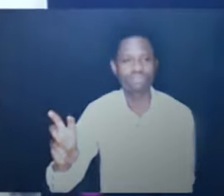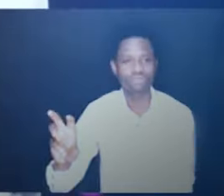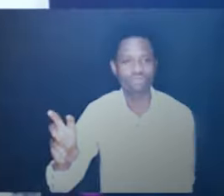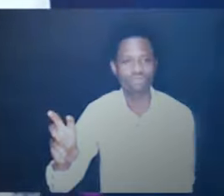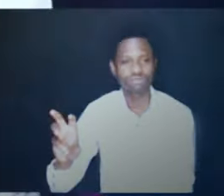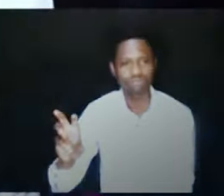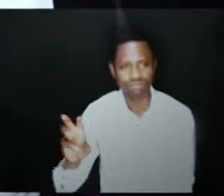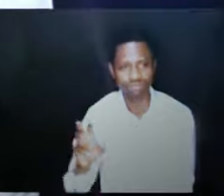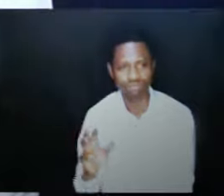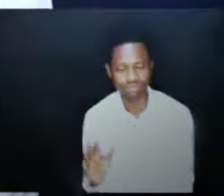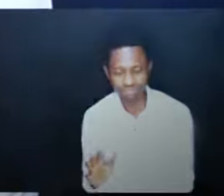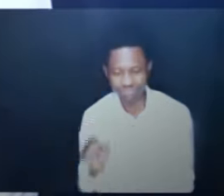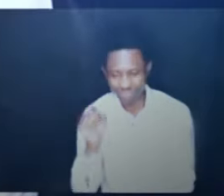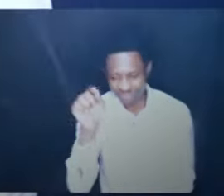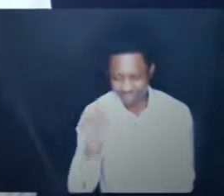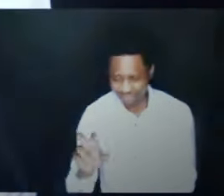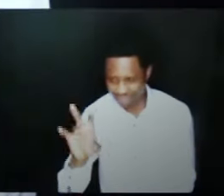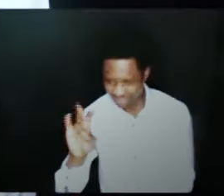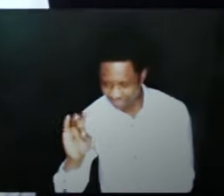26. Let me start from